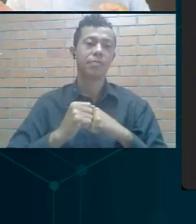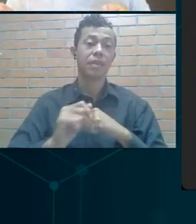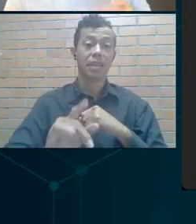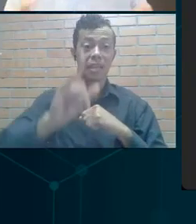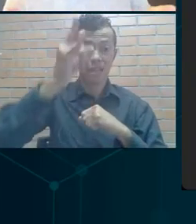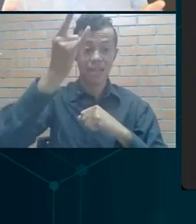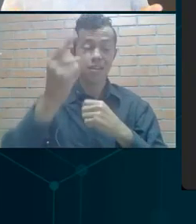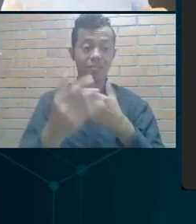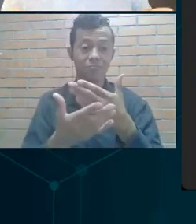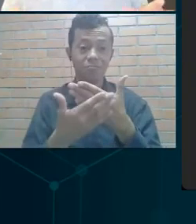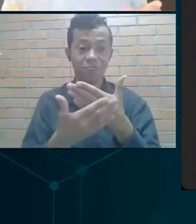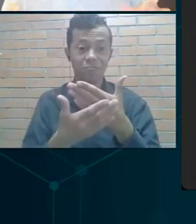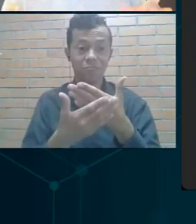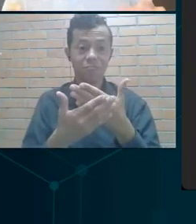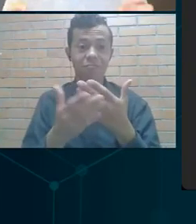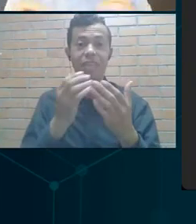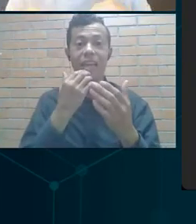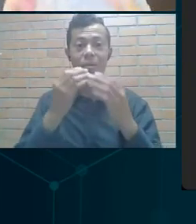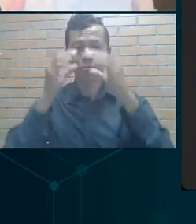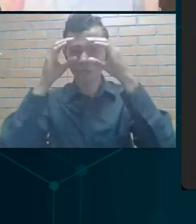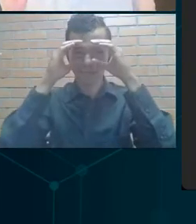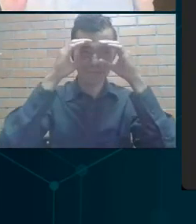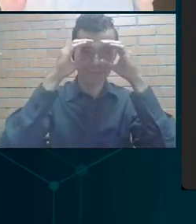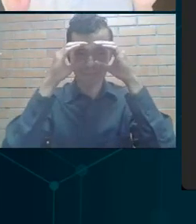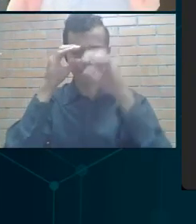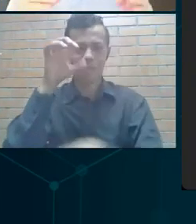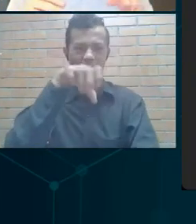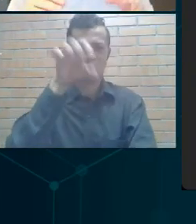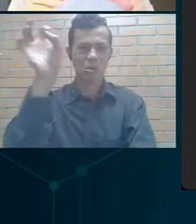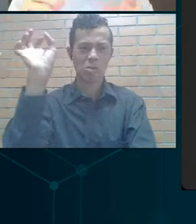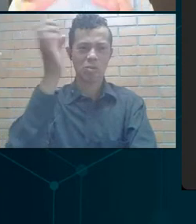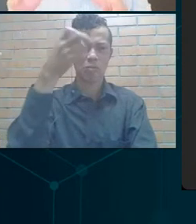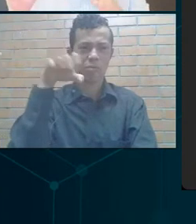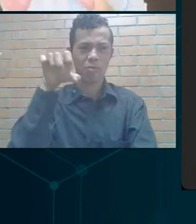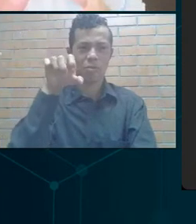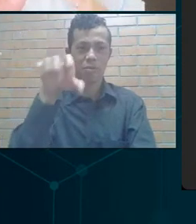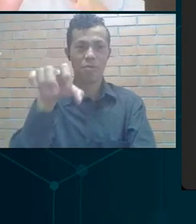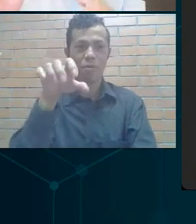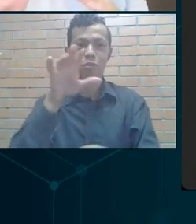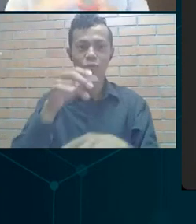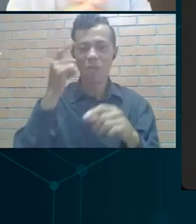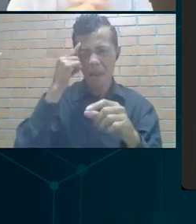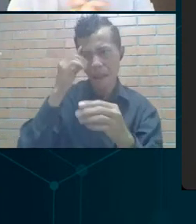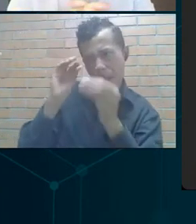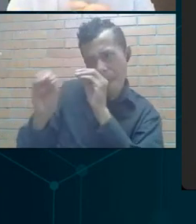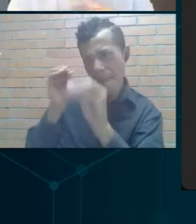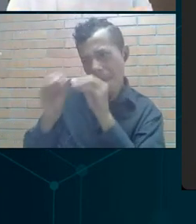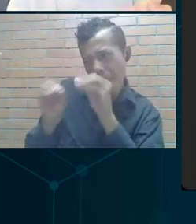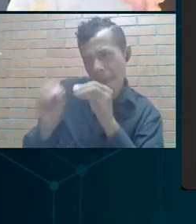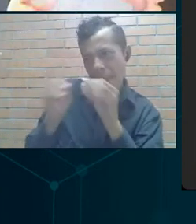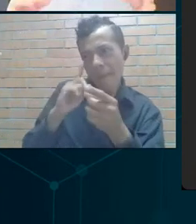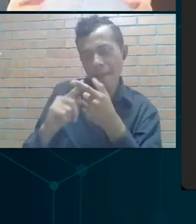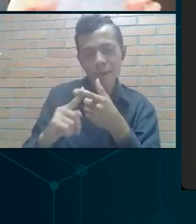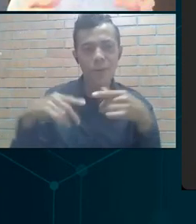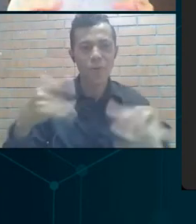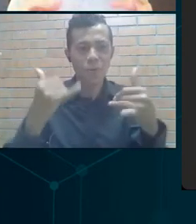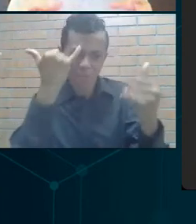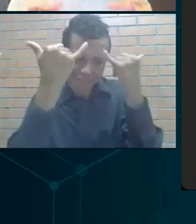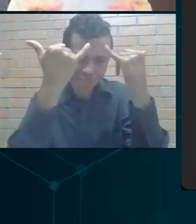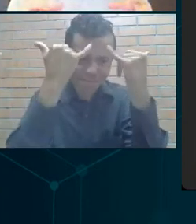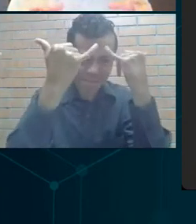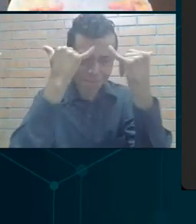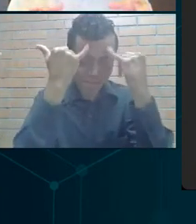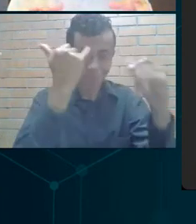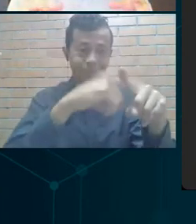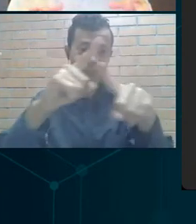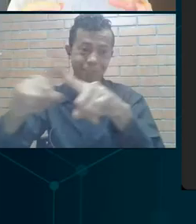that better, then your valuation should be much higher, right? Because you basically have that kind of talent. So there's a tremendous